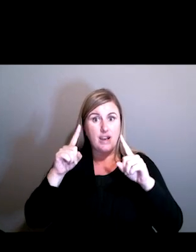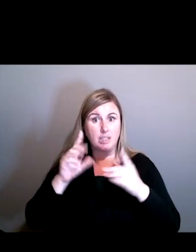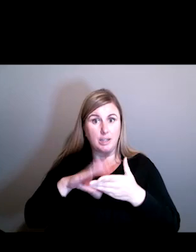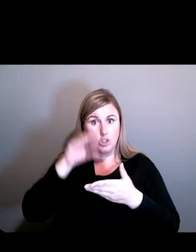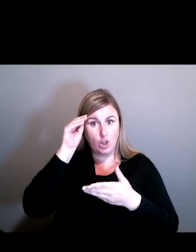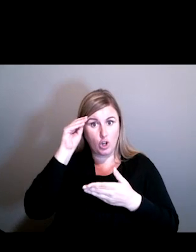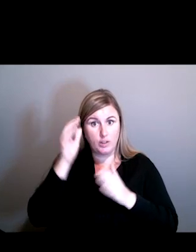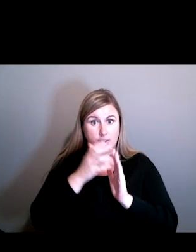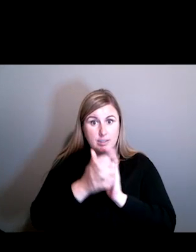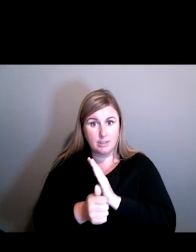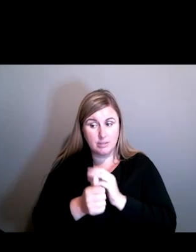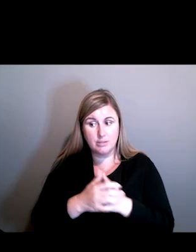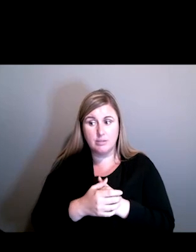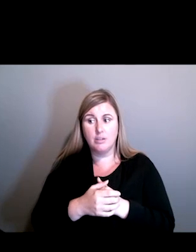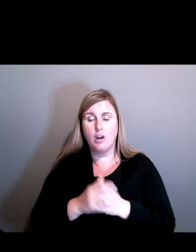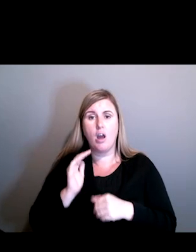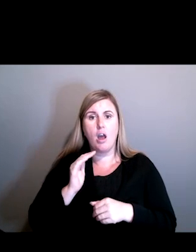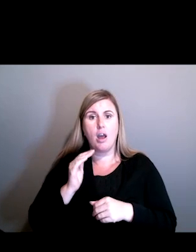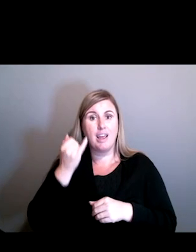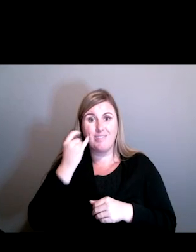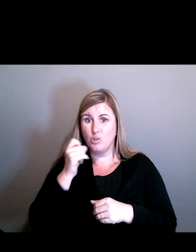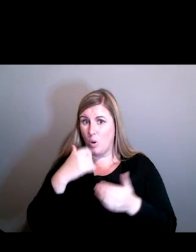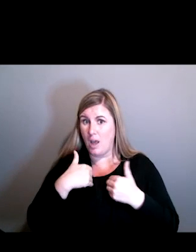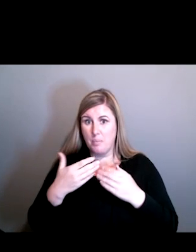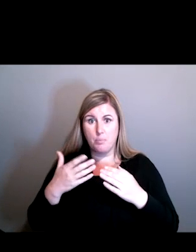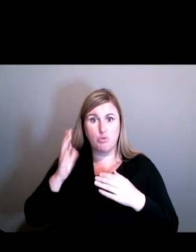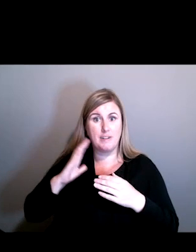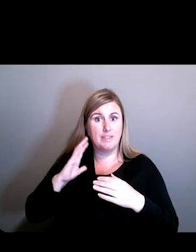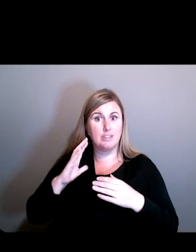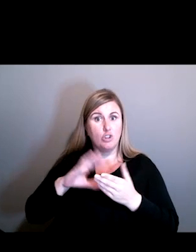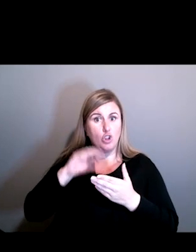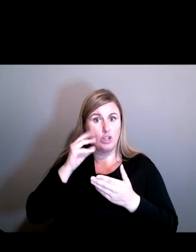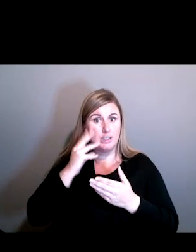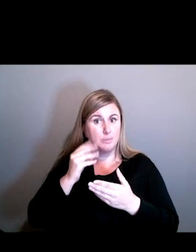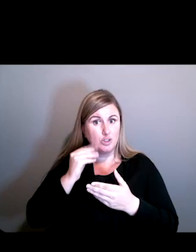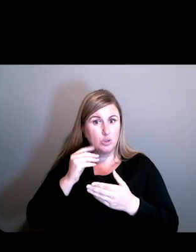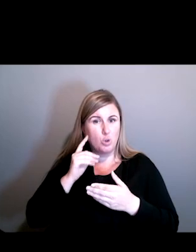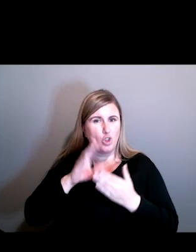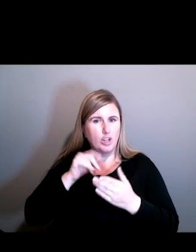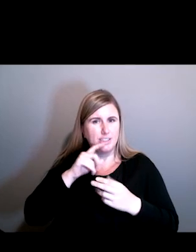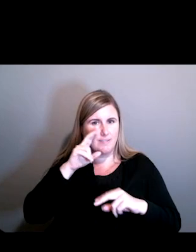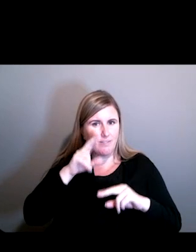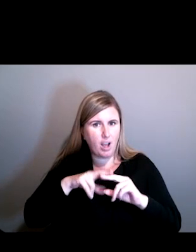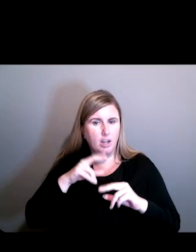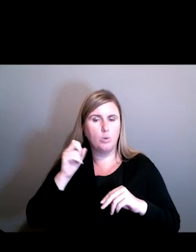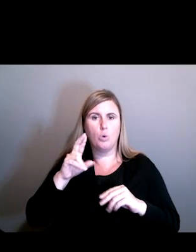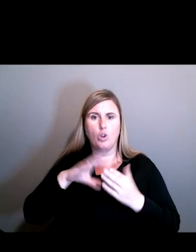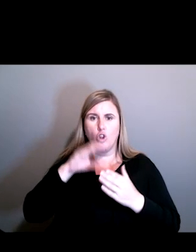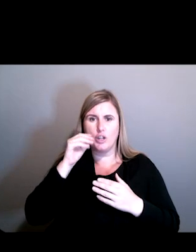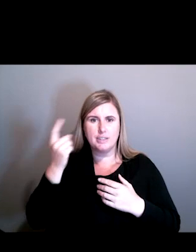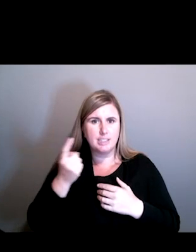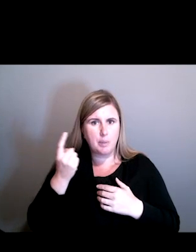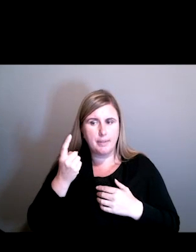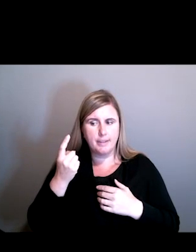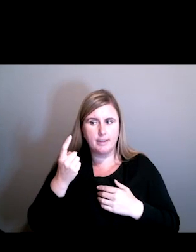be effective and to learn those skills, or if they don't have previous learning experiences where learning is fun and learning